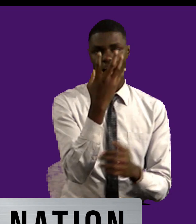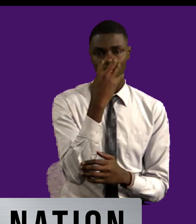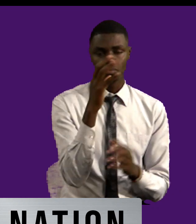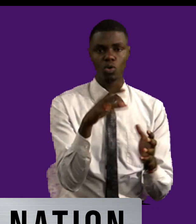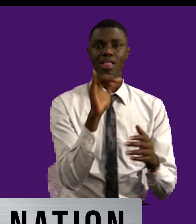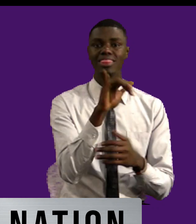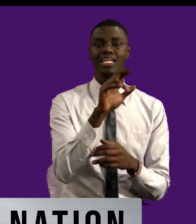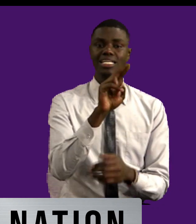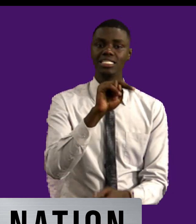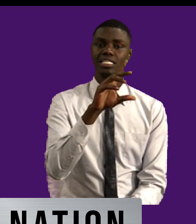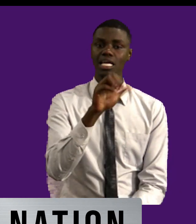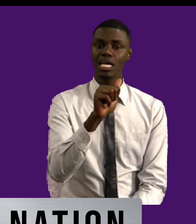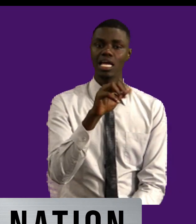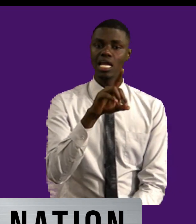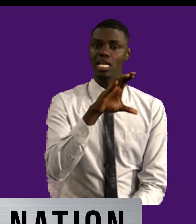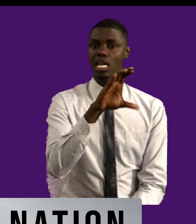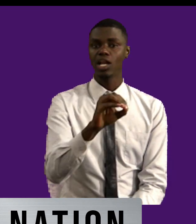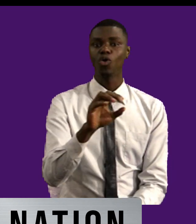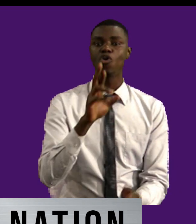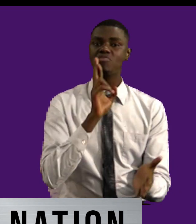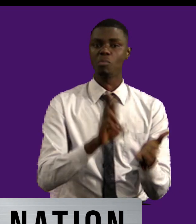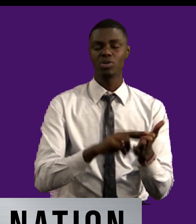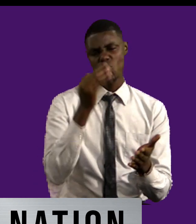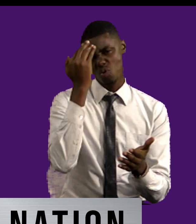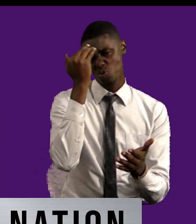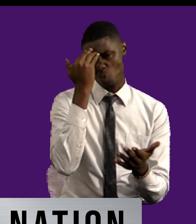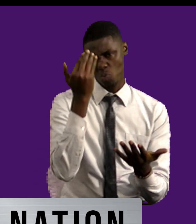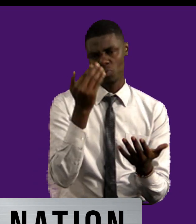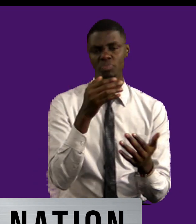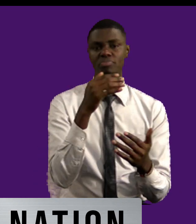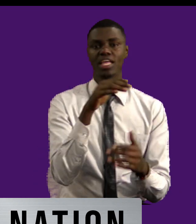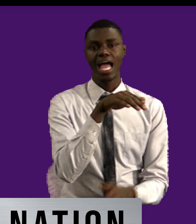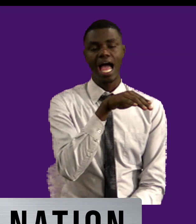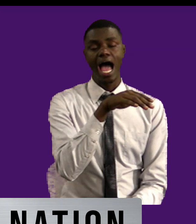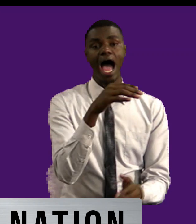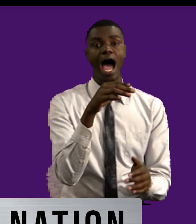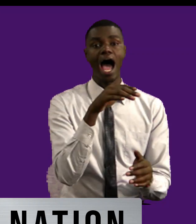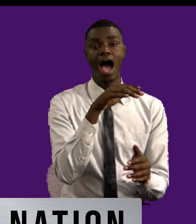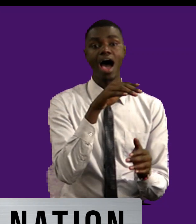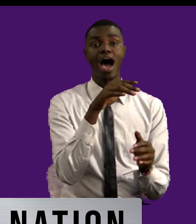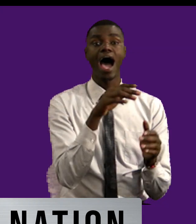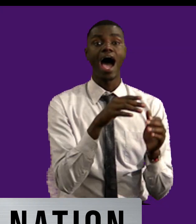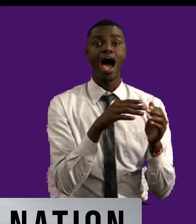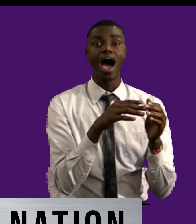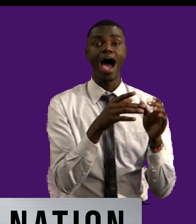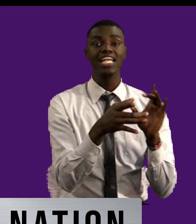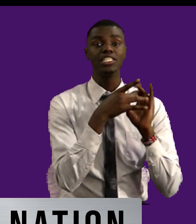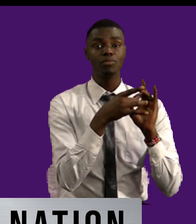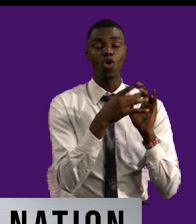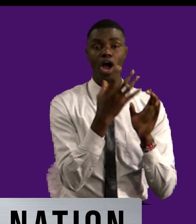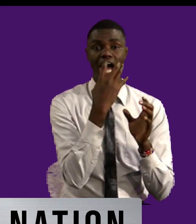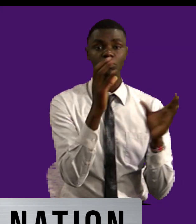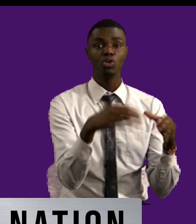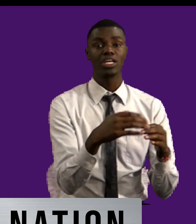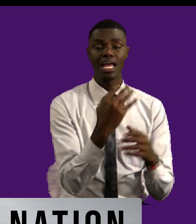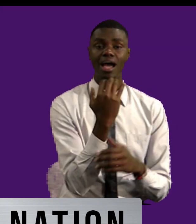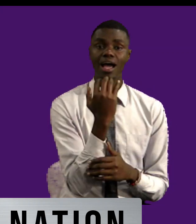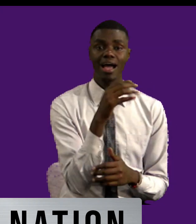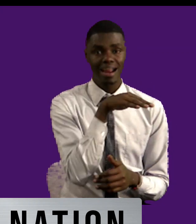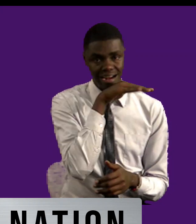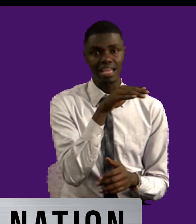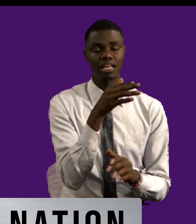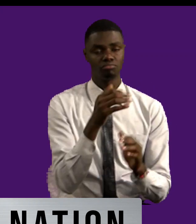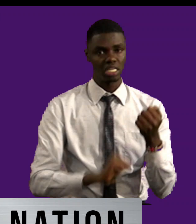Nadiko report. And we know the Azimio leader Raila is behind it. We want to